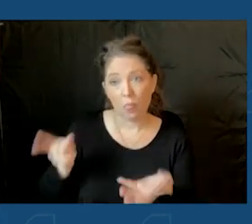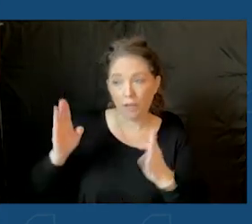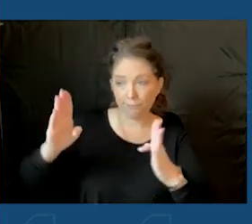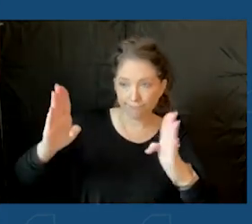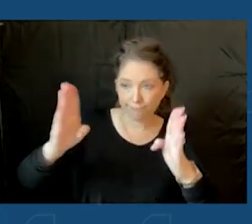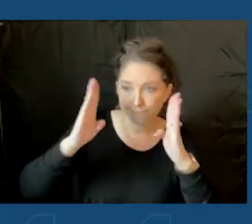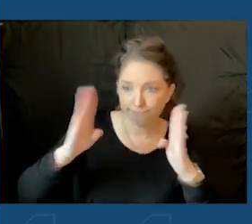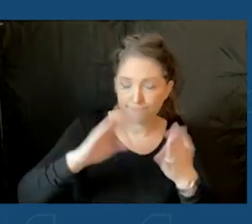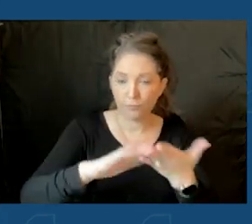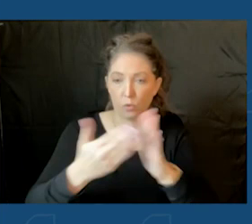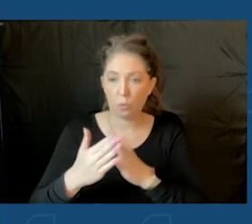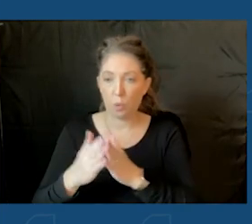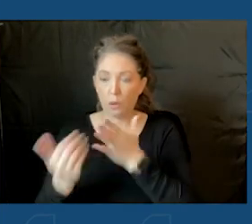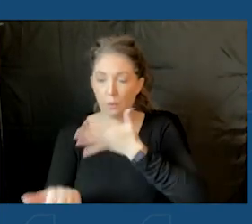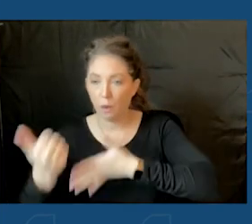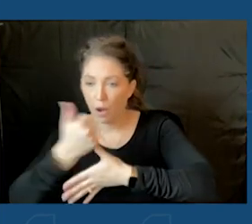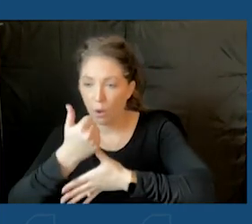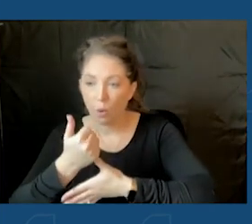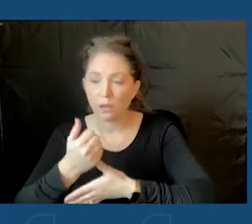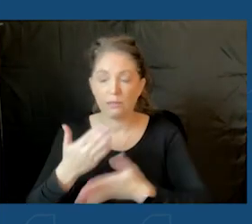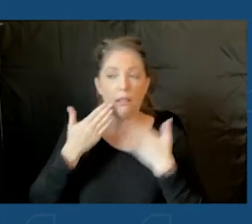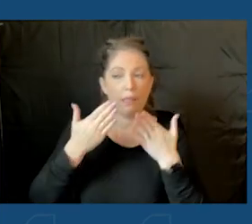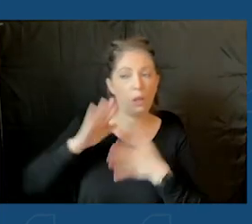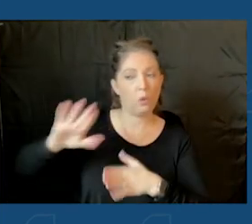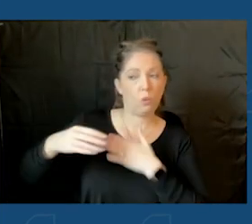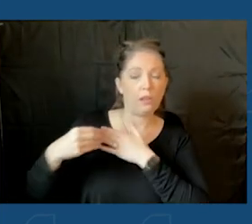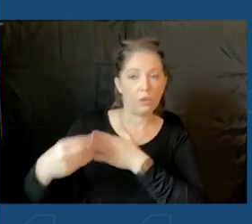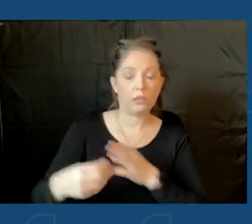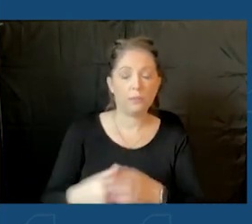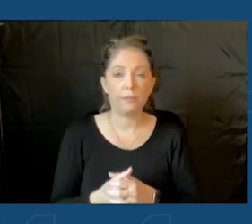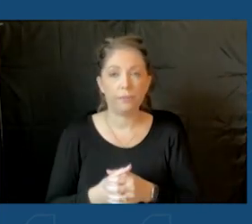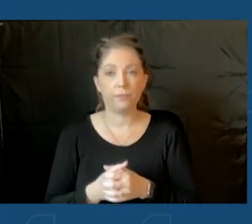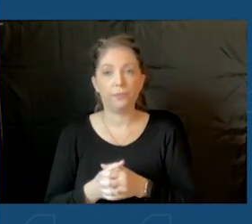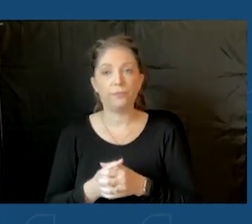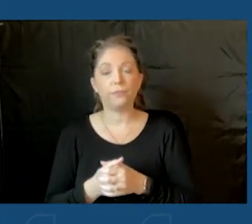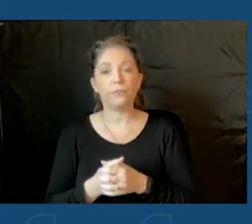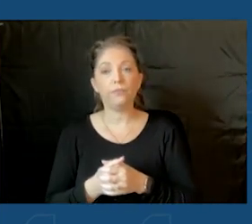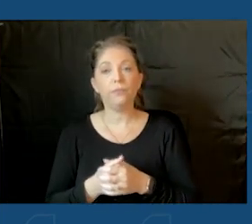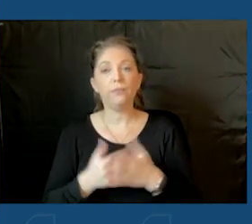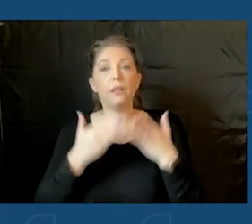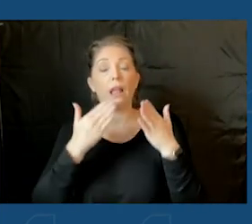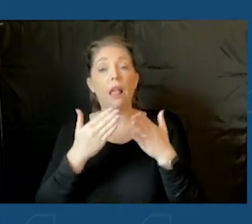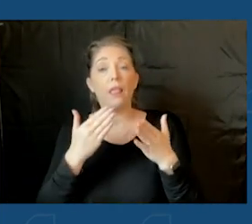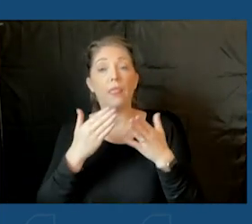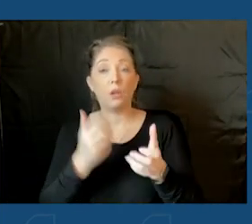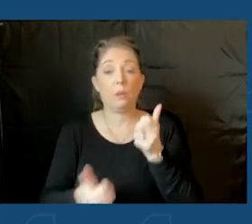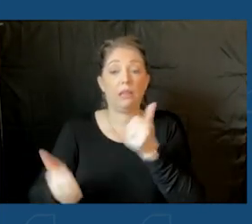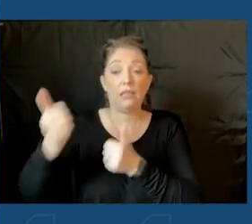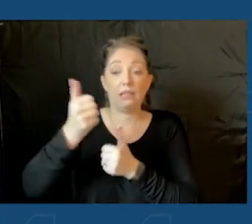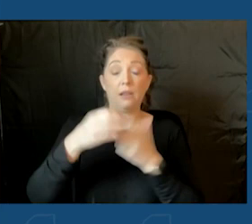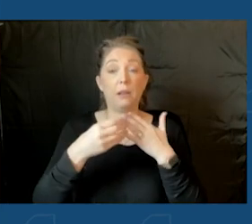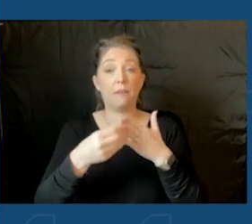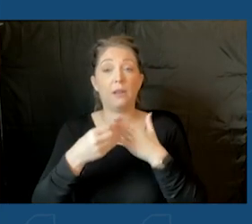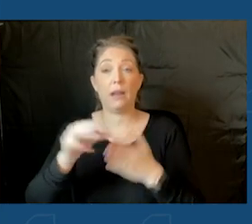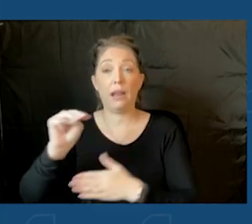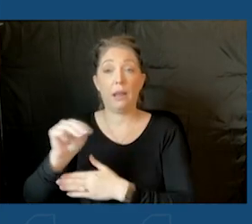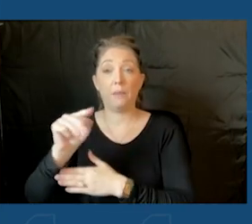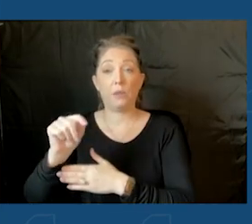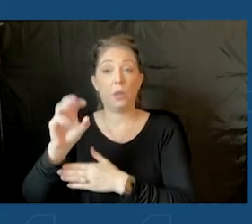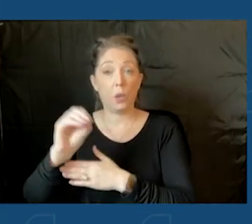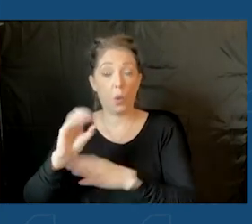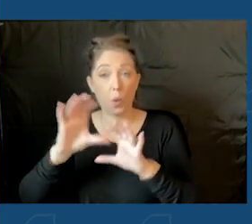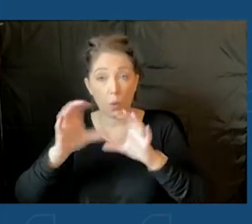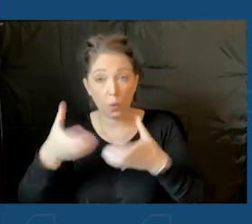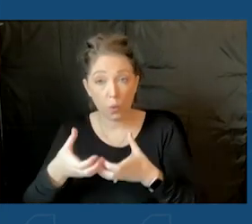and I thank you for your leadership. I also want to thank the executive leadership of the NTO group, led by CEO